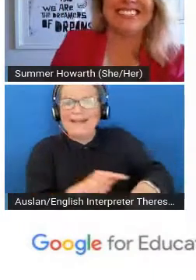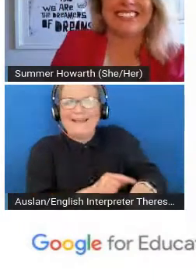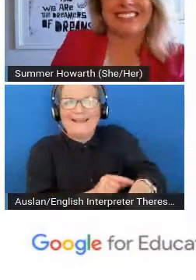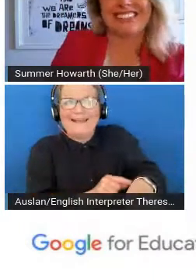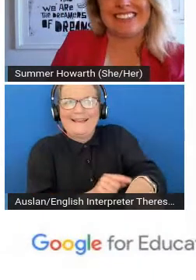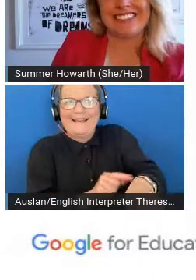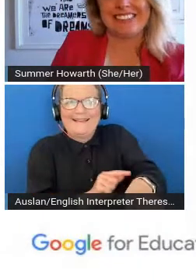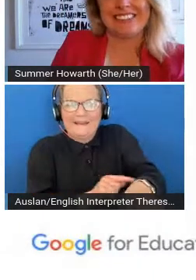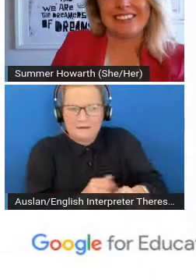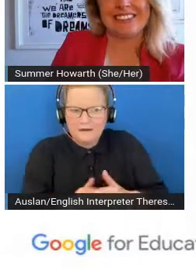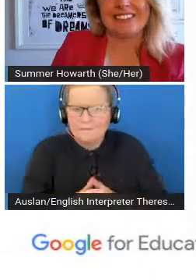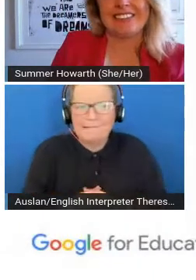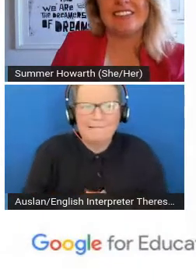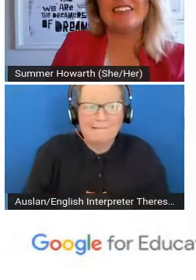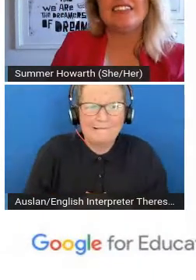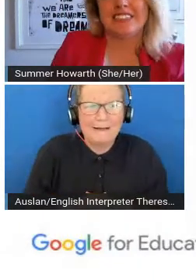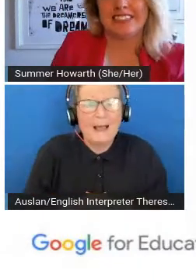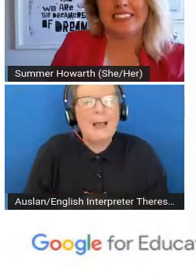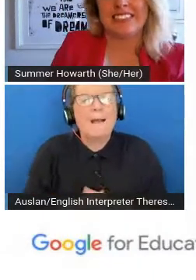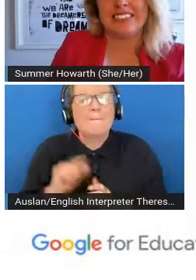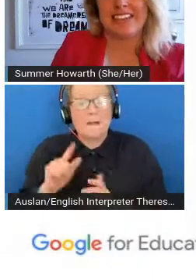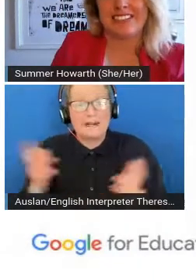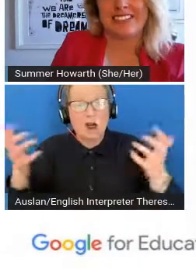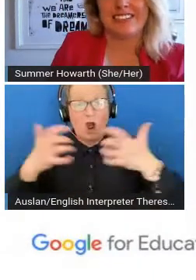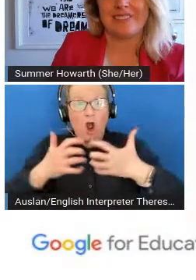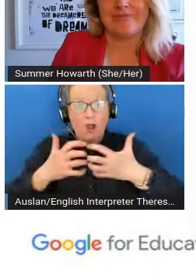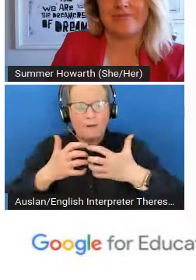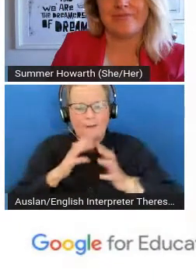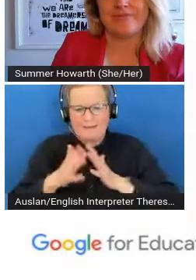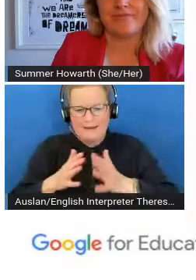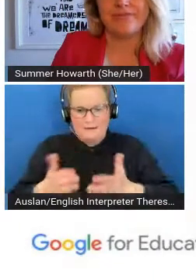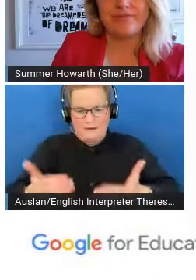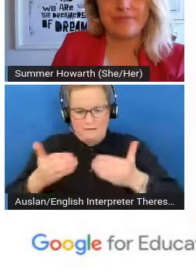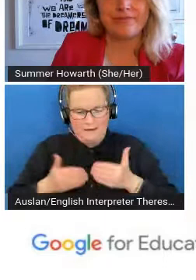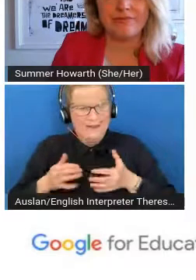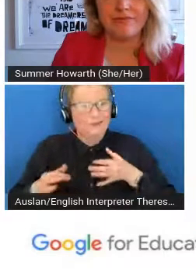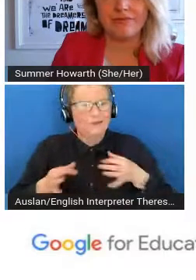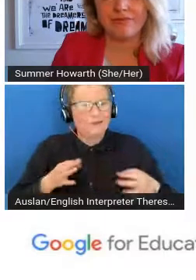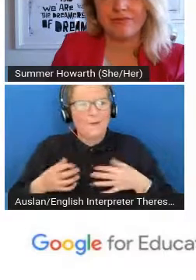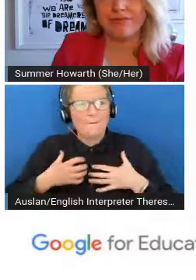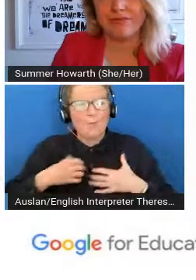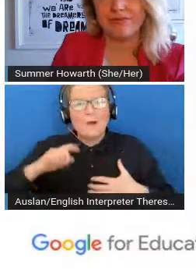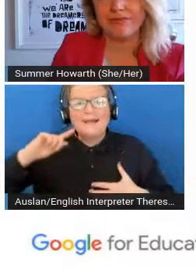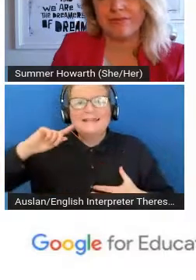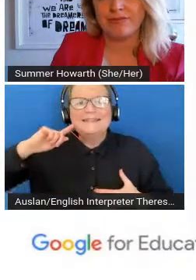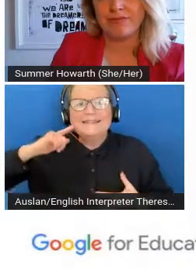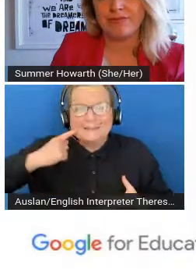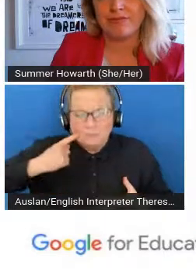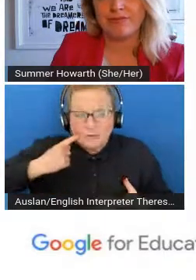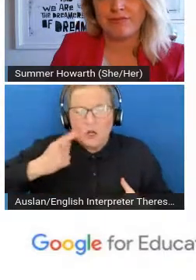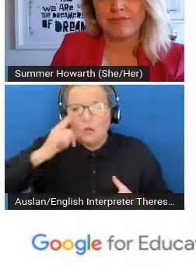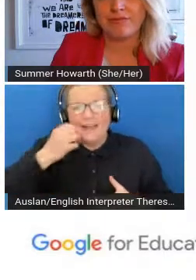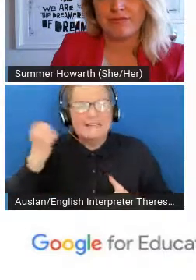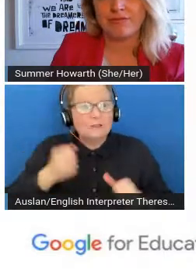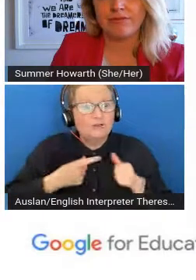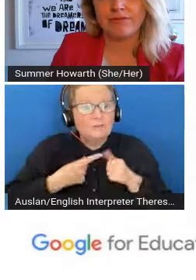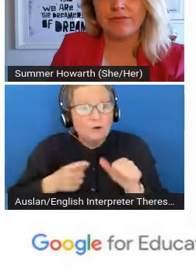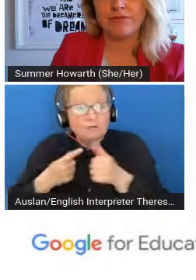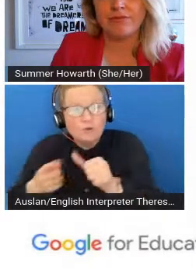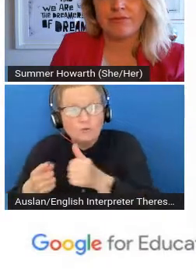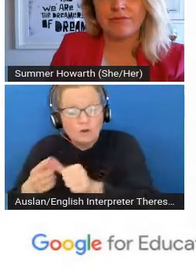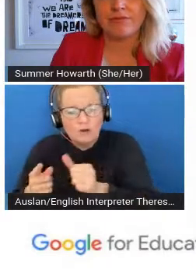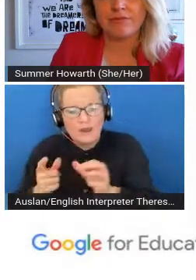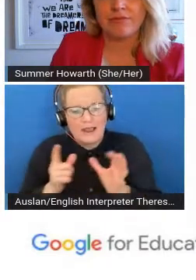situation, our design has to be much more deliberate. We can't, in lots of ways, we have to think, we can still be agile, but we have to think through